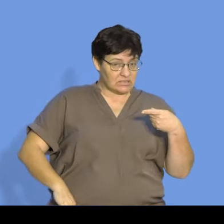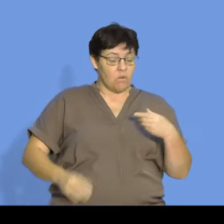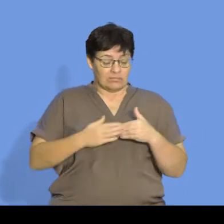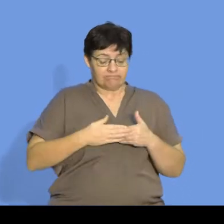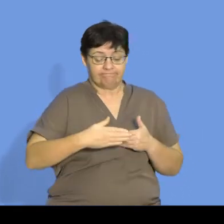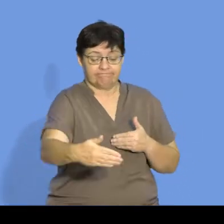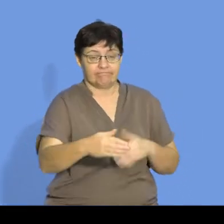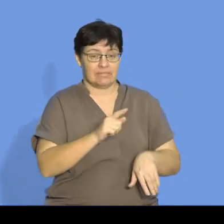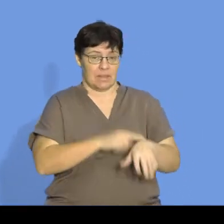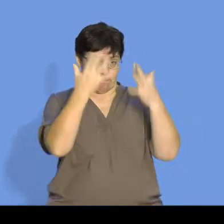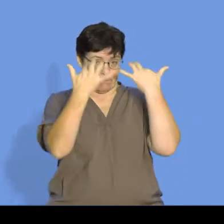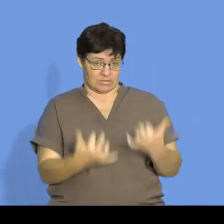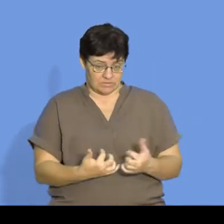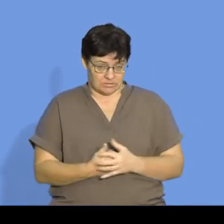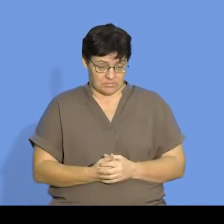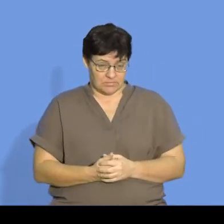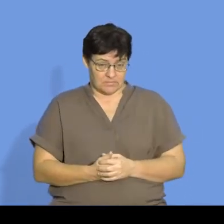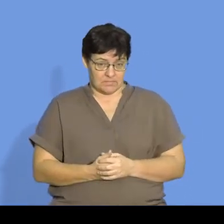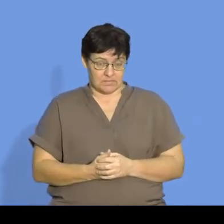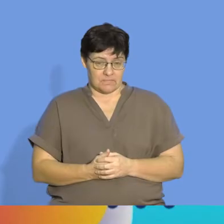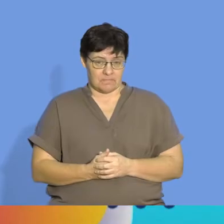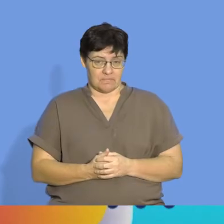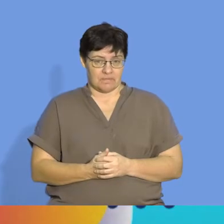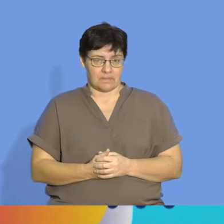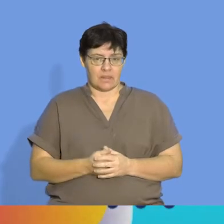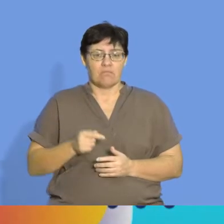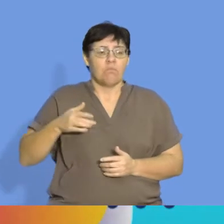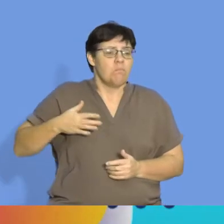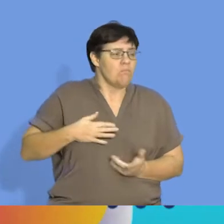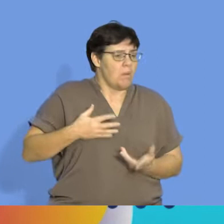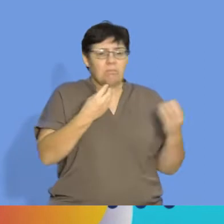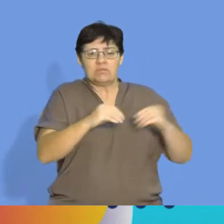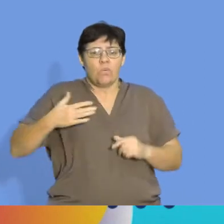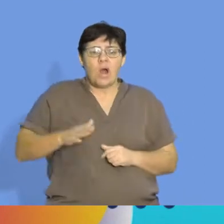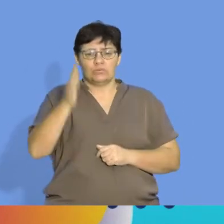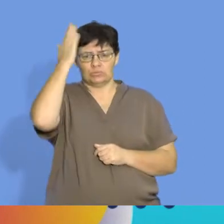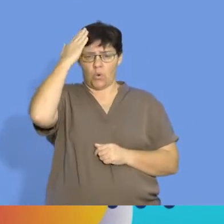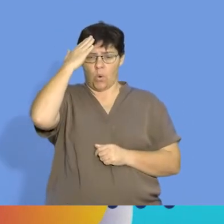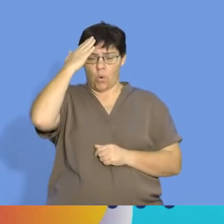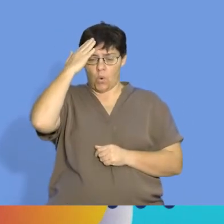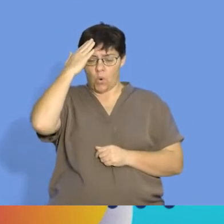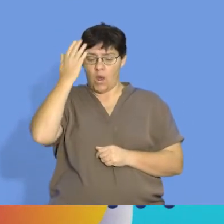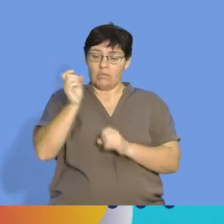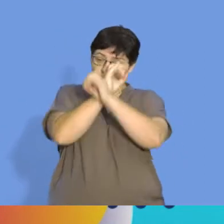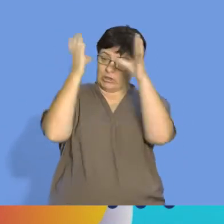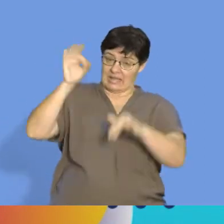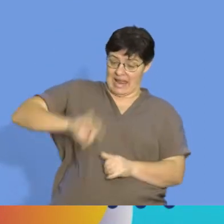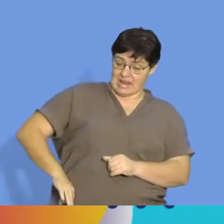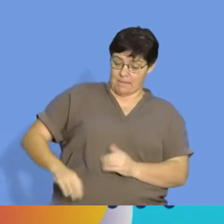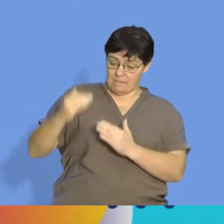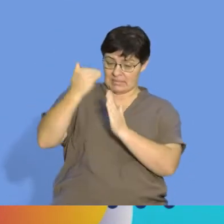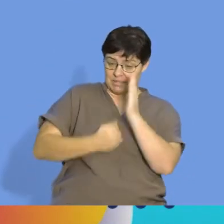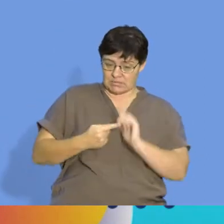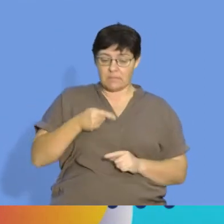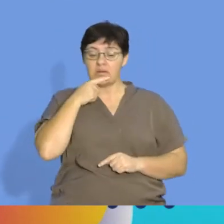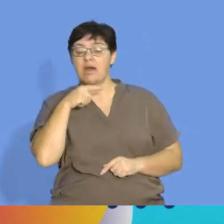period. So, ultimately, you want to know from your projected income statement, will